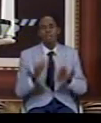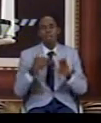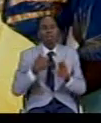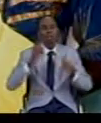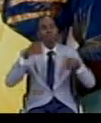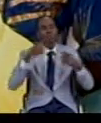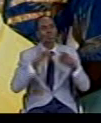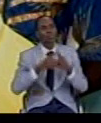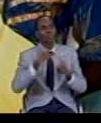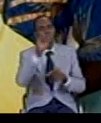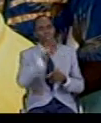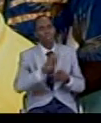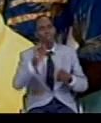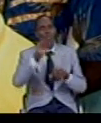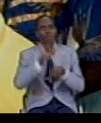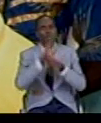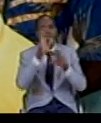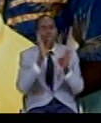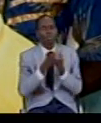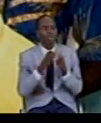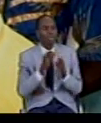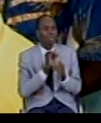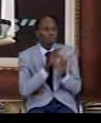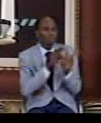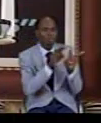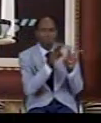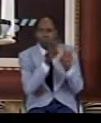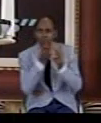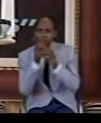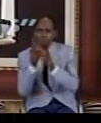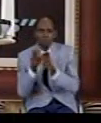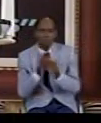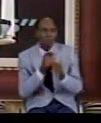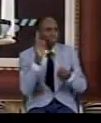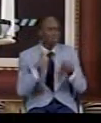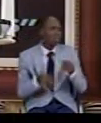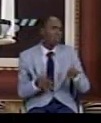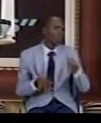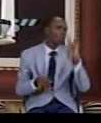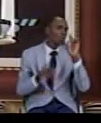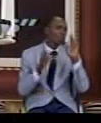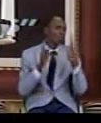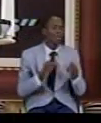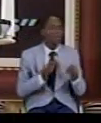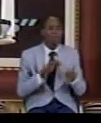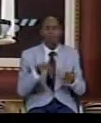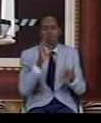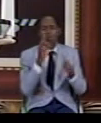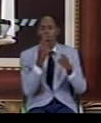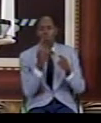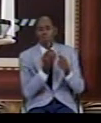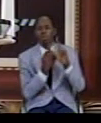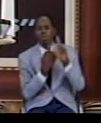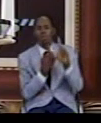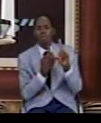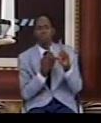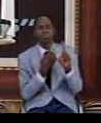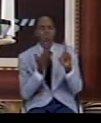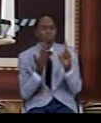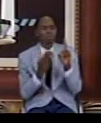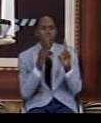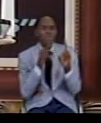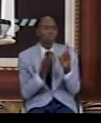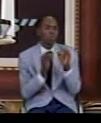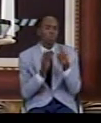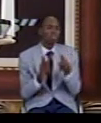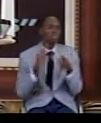workers meeting and I look around and I cannot find so and so. Am I the only one? Okay, next Saturday,